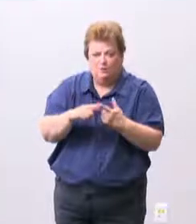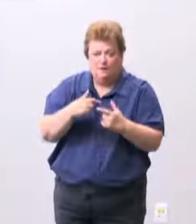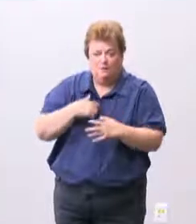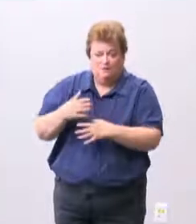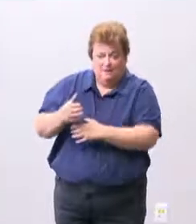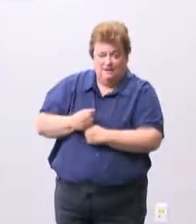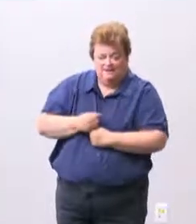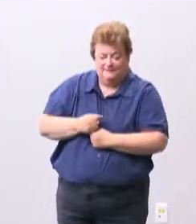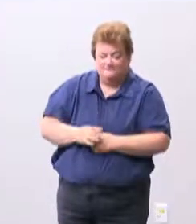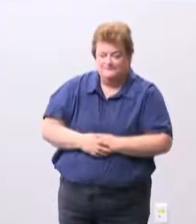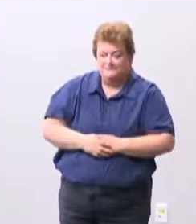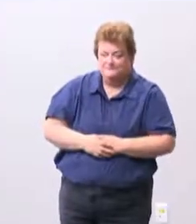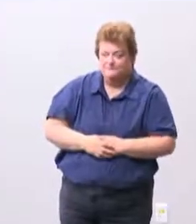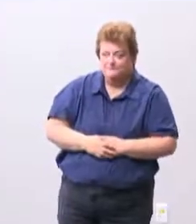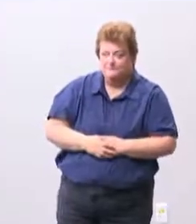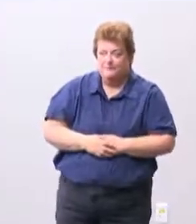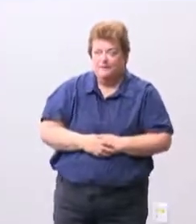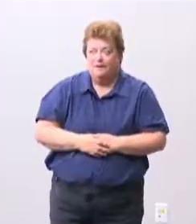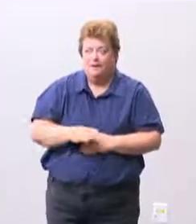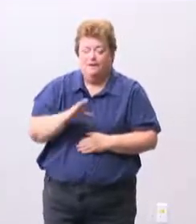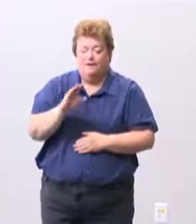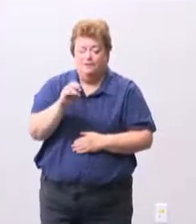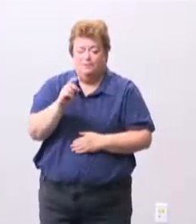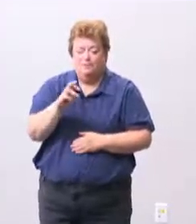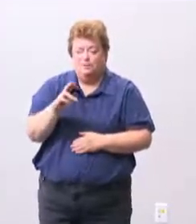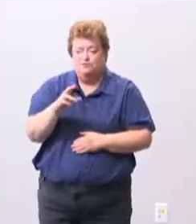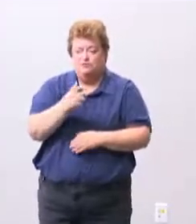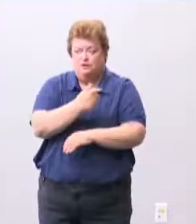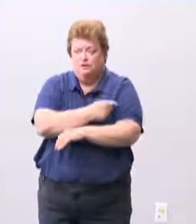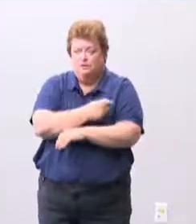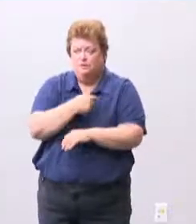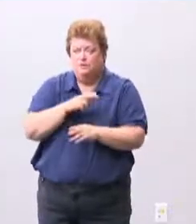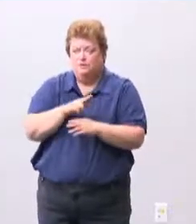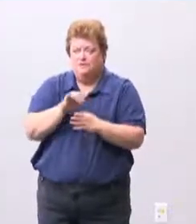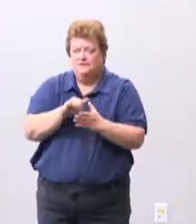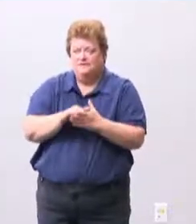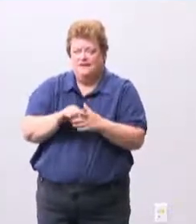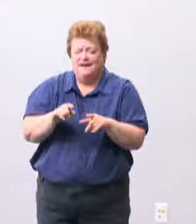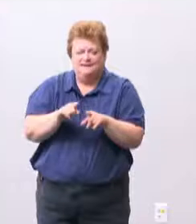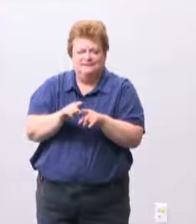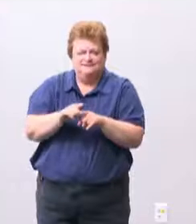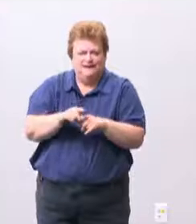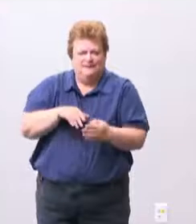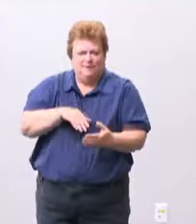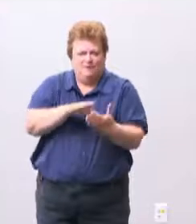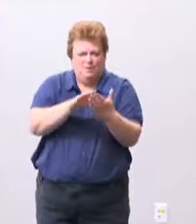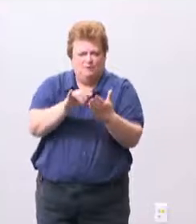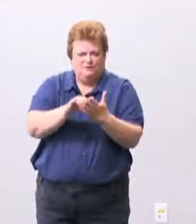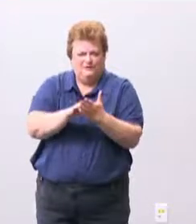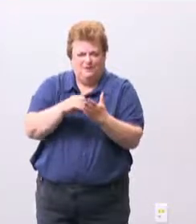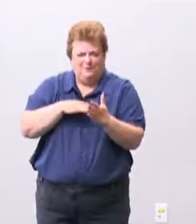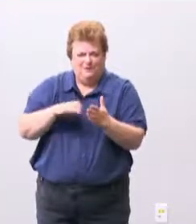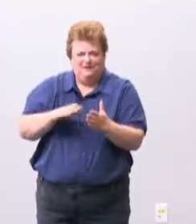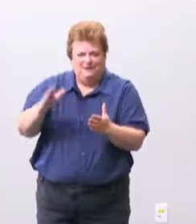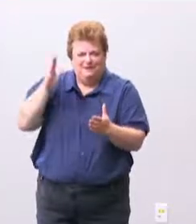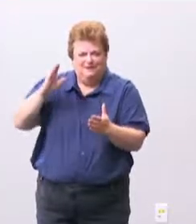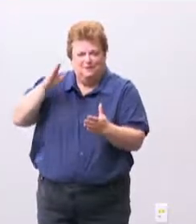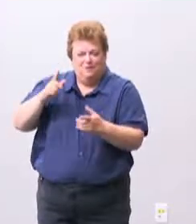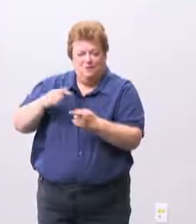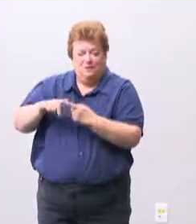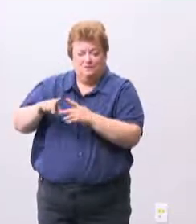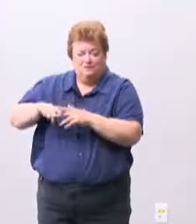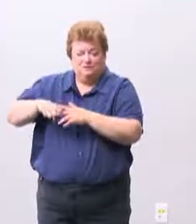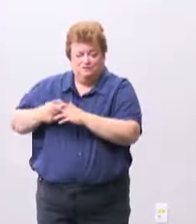available. For booster doses, we're using an approach similar to the initial rollout of the COVID-19